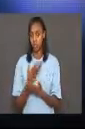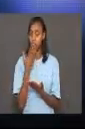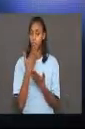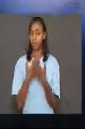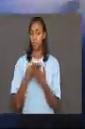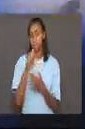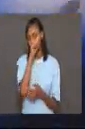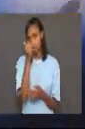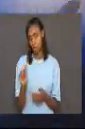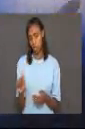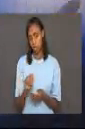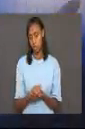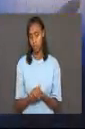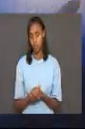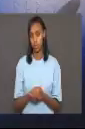air.